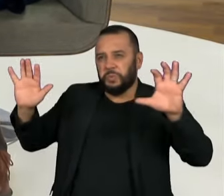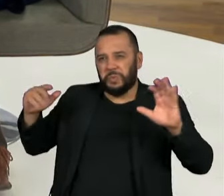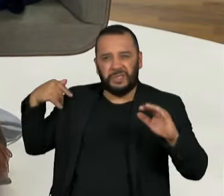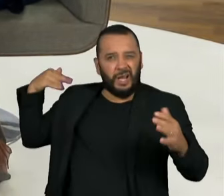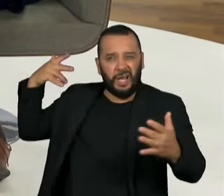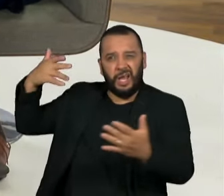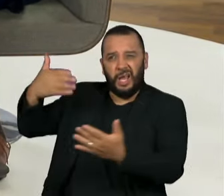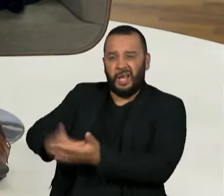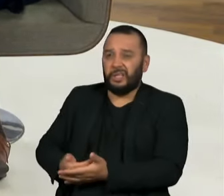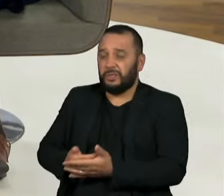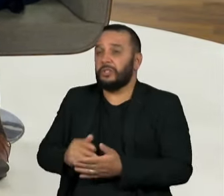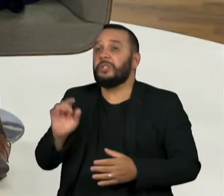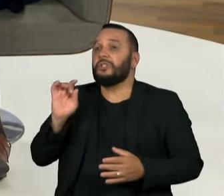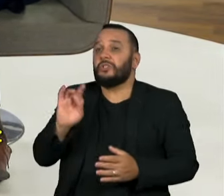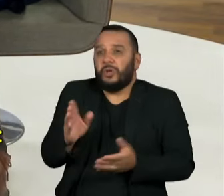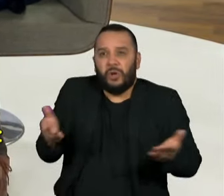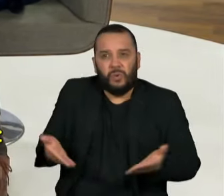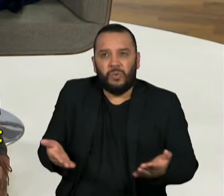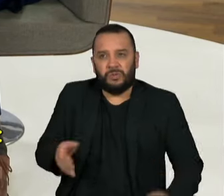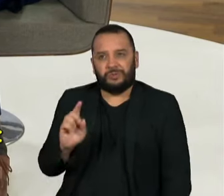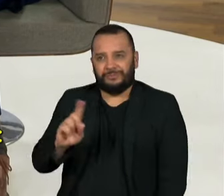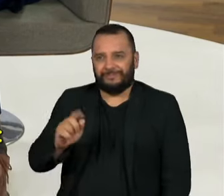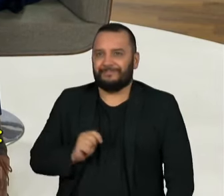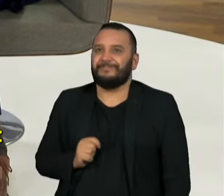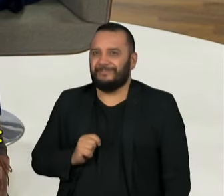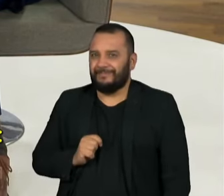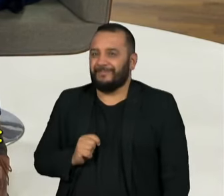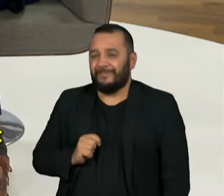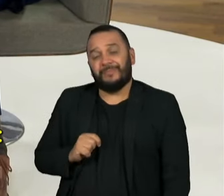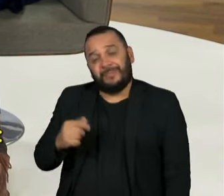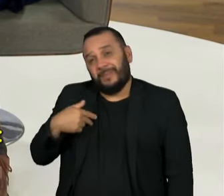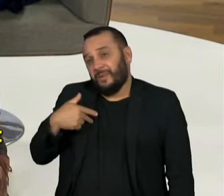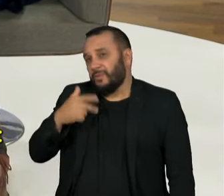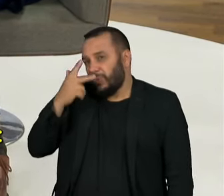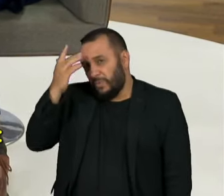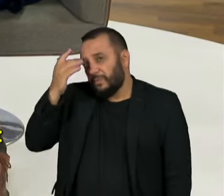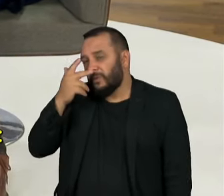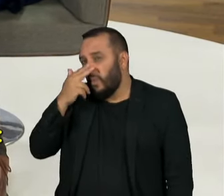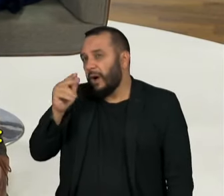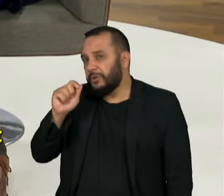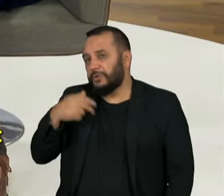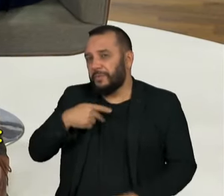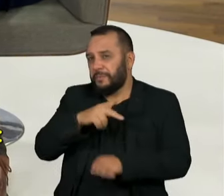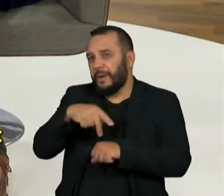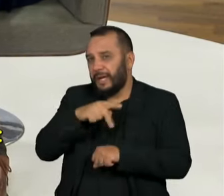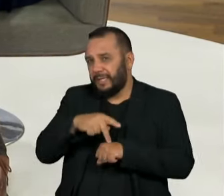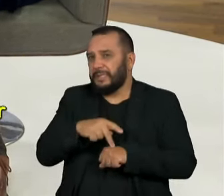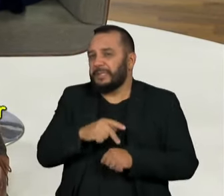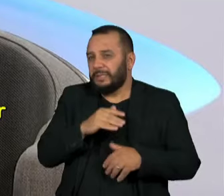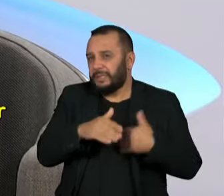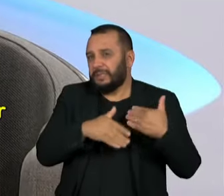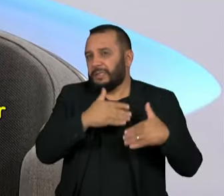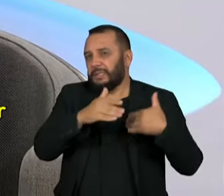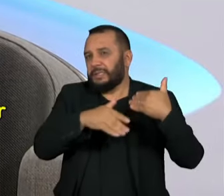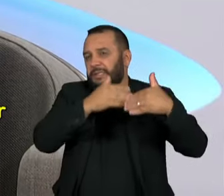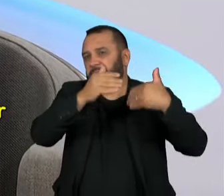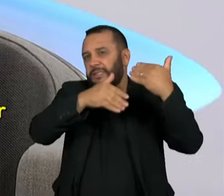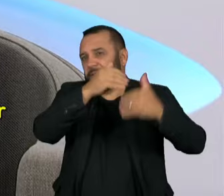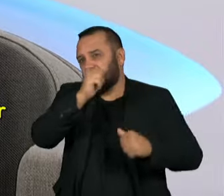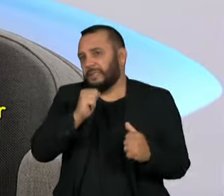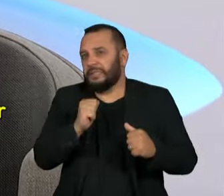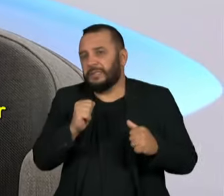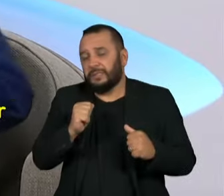not only the present day. Now, I don't think that should lead developing countries to say, we'll do